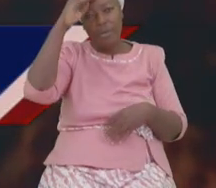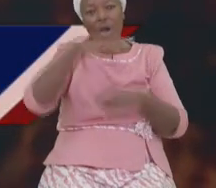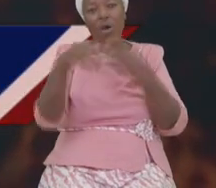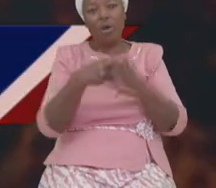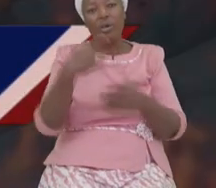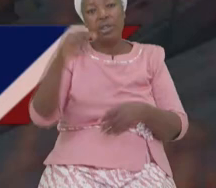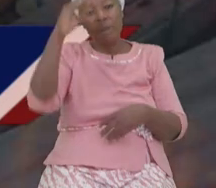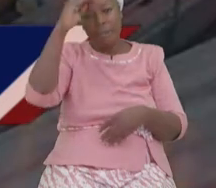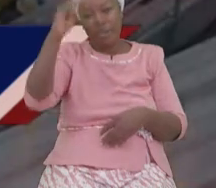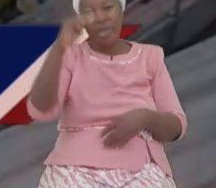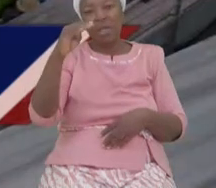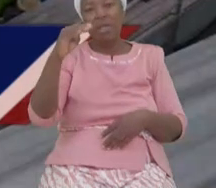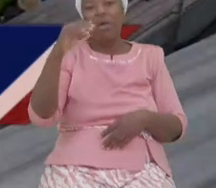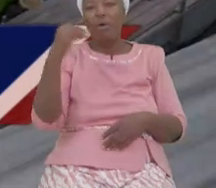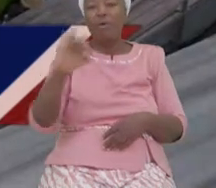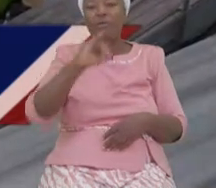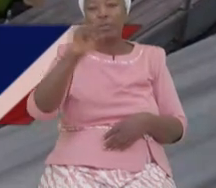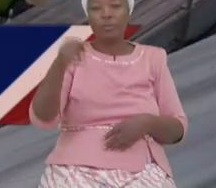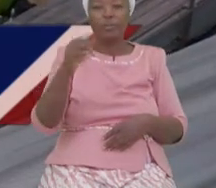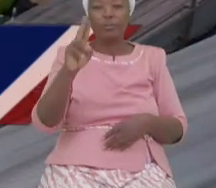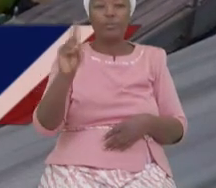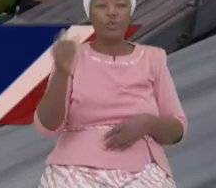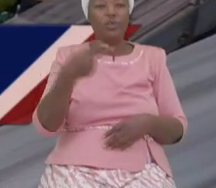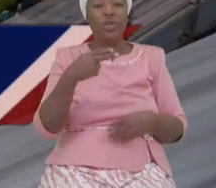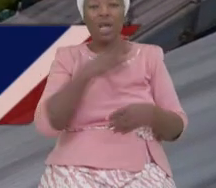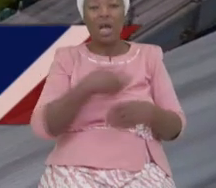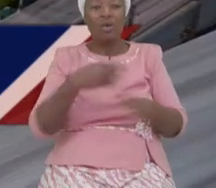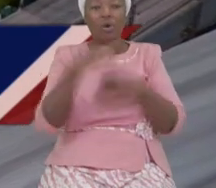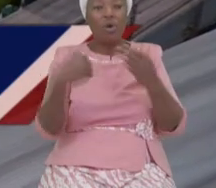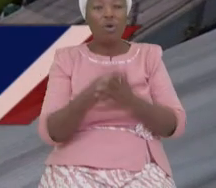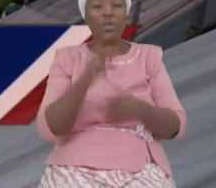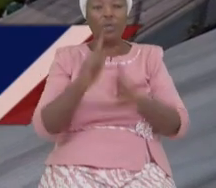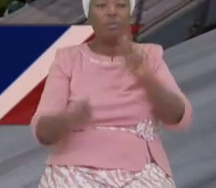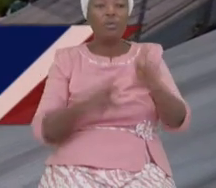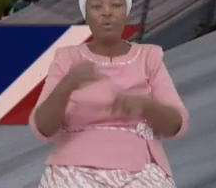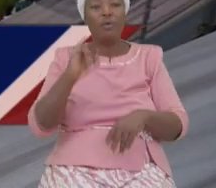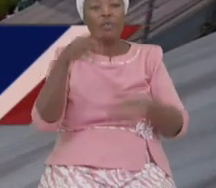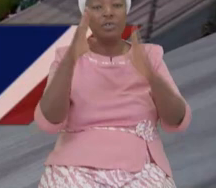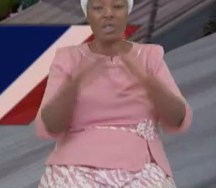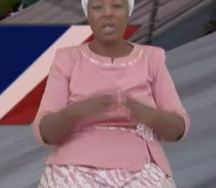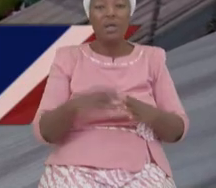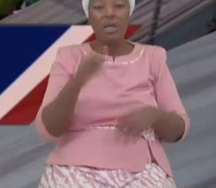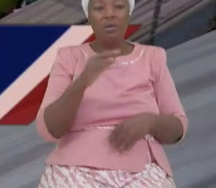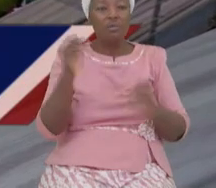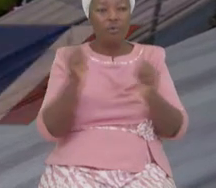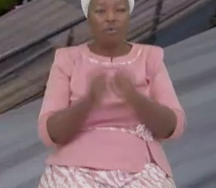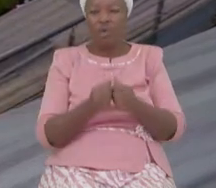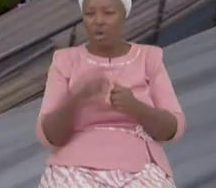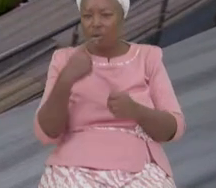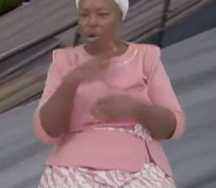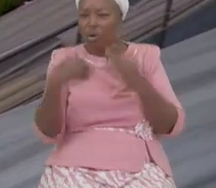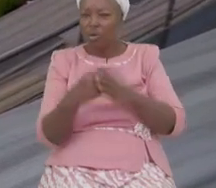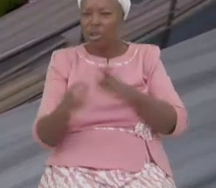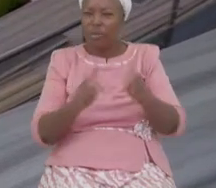all the men of Judah and all the inhabitants of Jerusalem, all the inhabitants, all